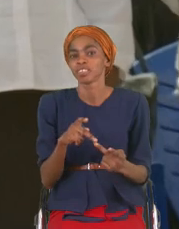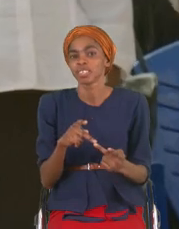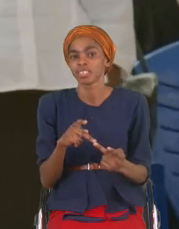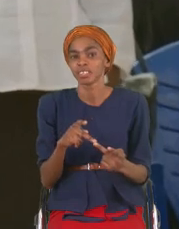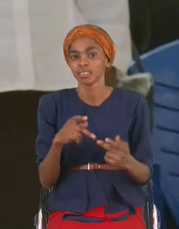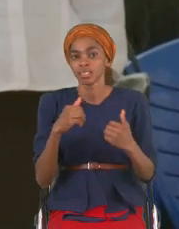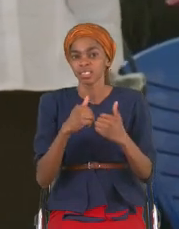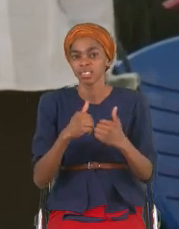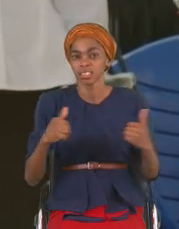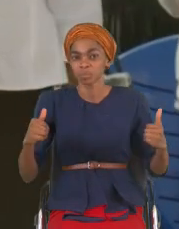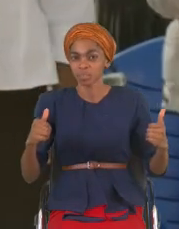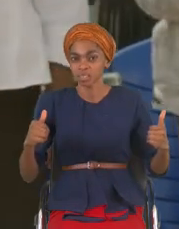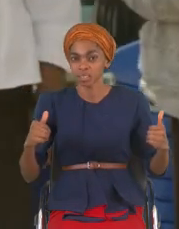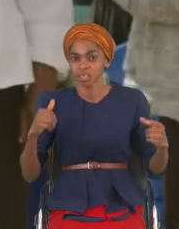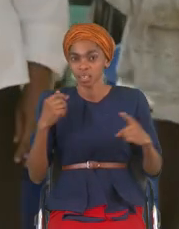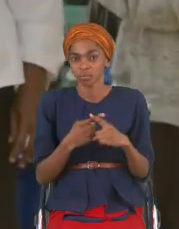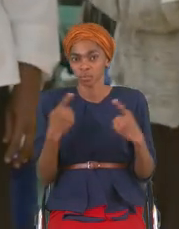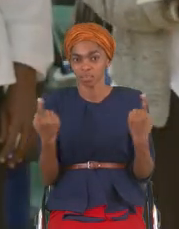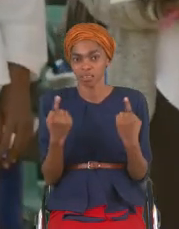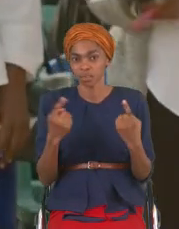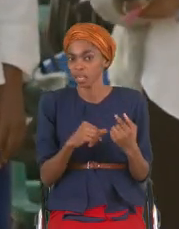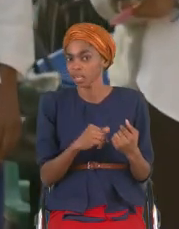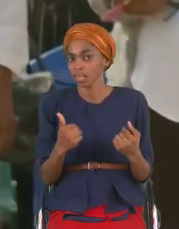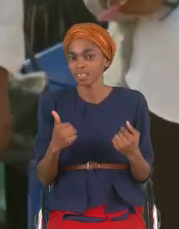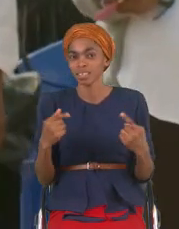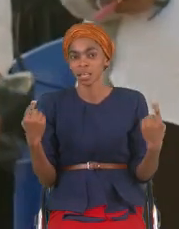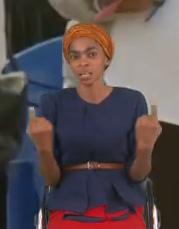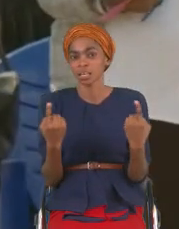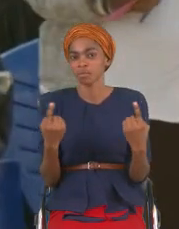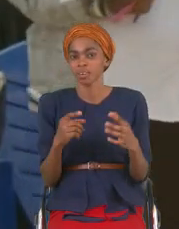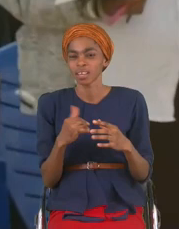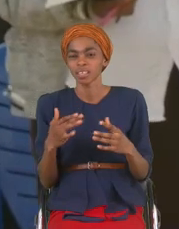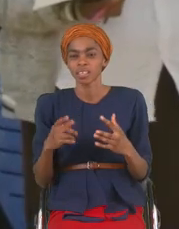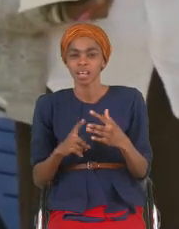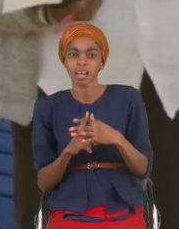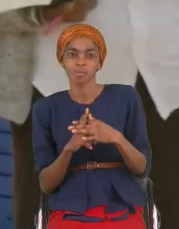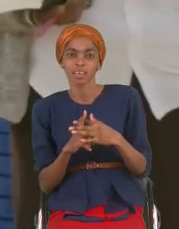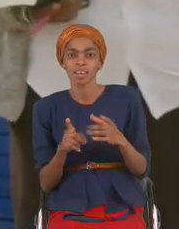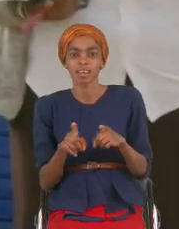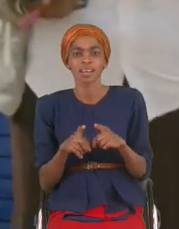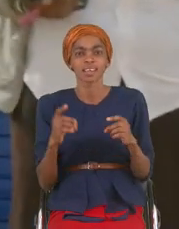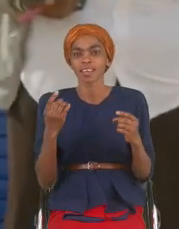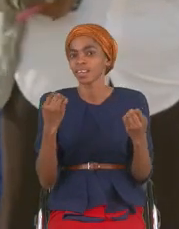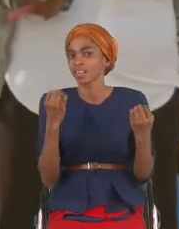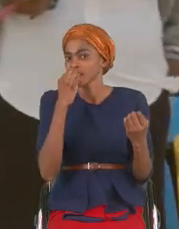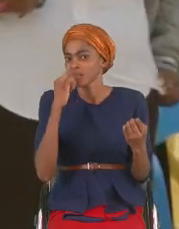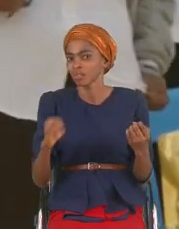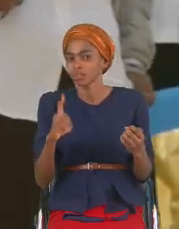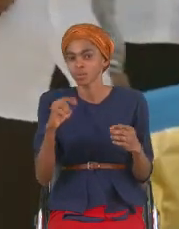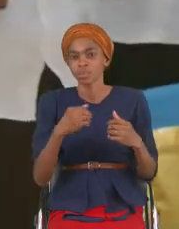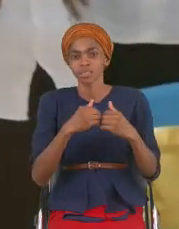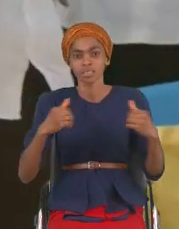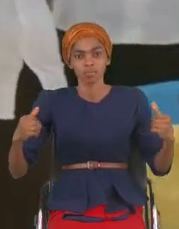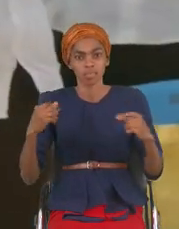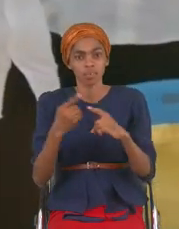departing from evil. Any evil, appearance of evil, departing from them.